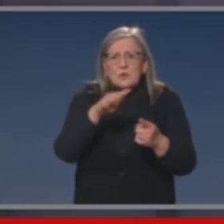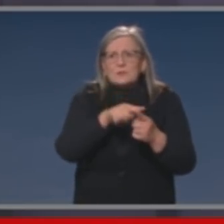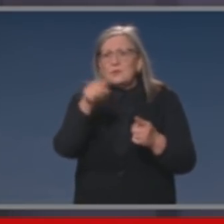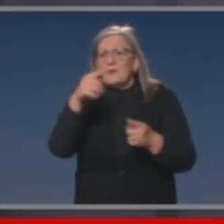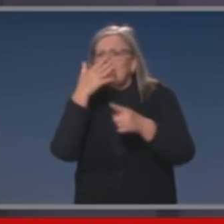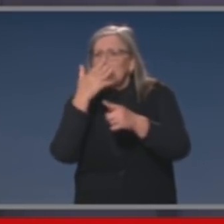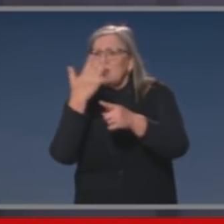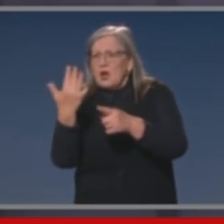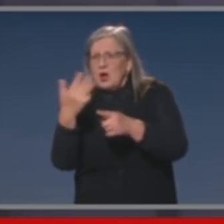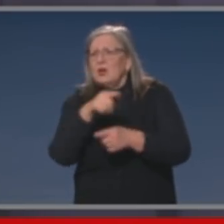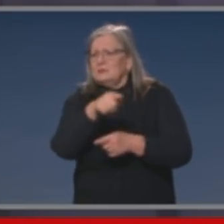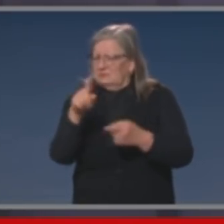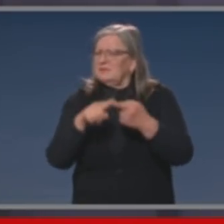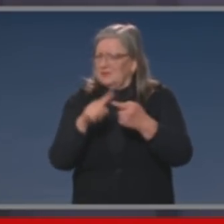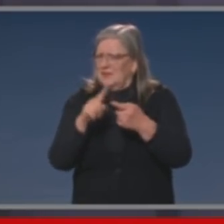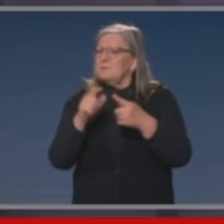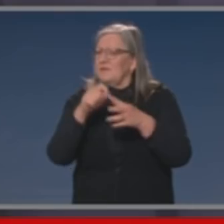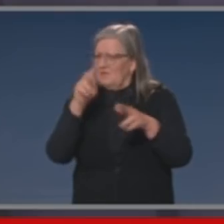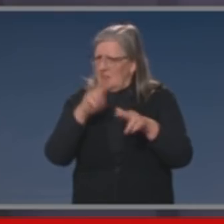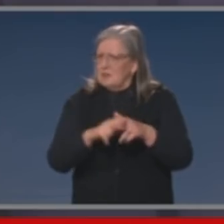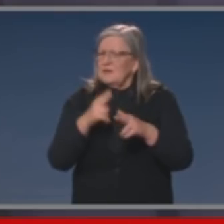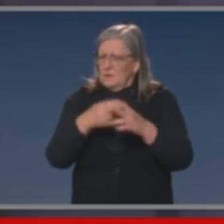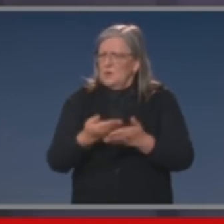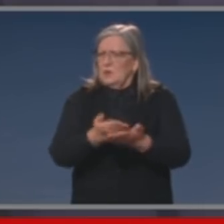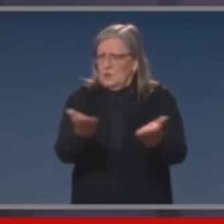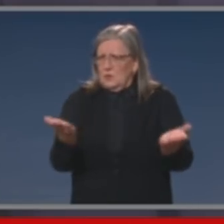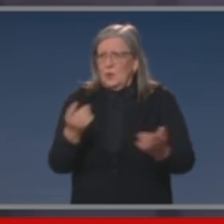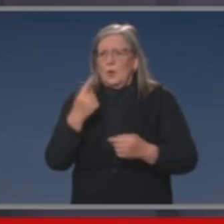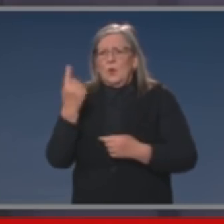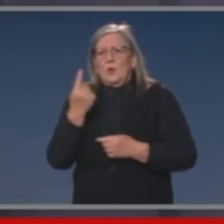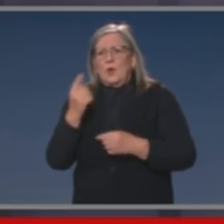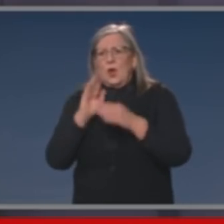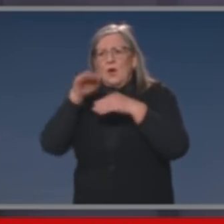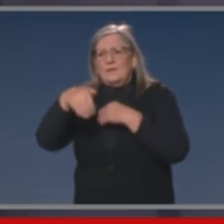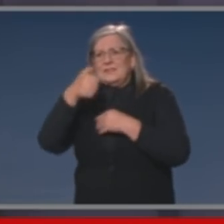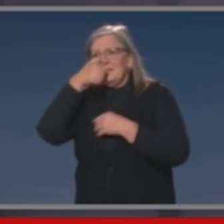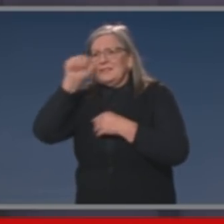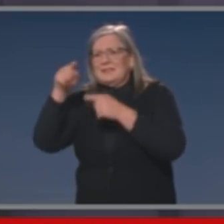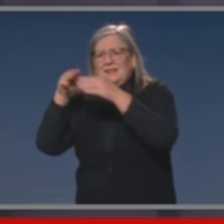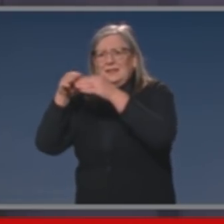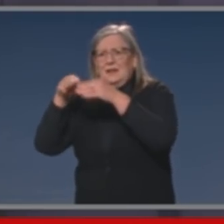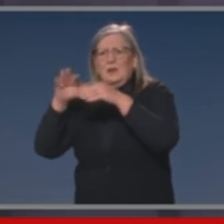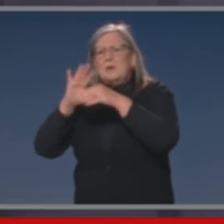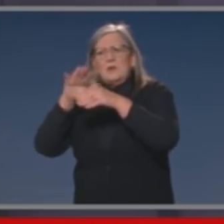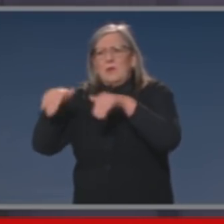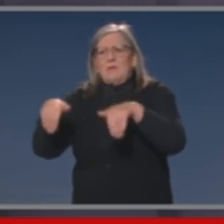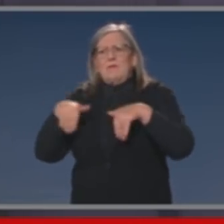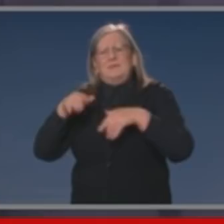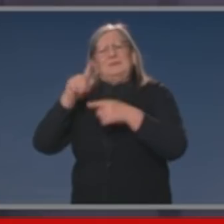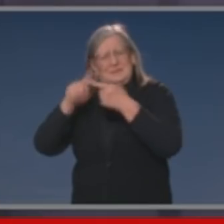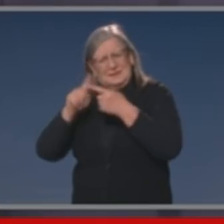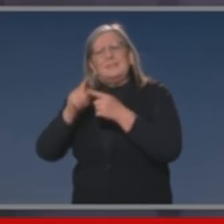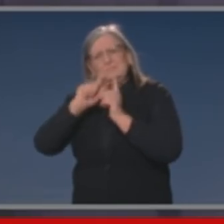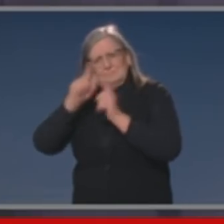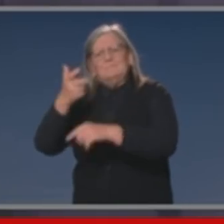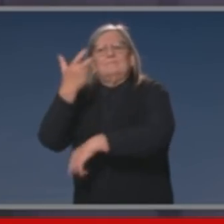made available. For people over 60, should not hesitate and get that dose of AstraZeneca. If you've had the first